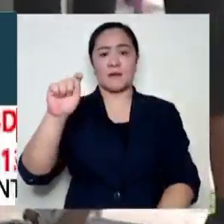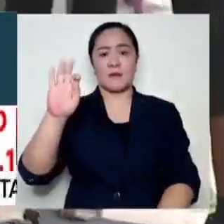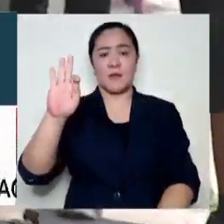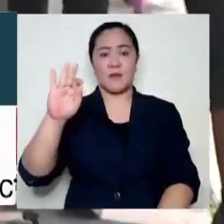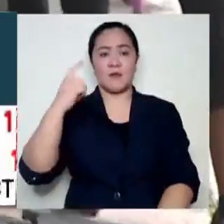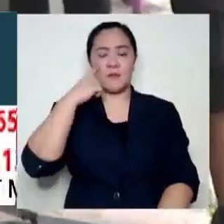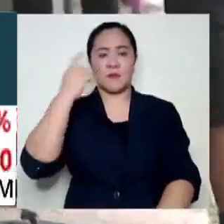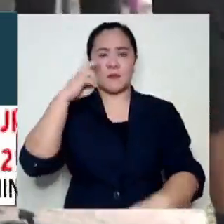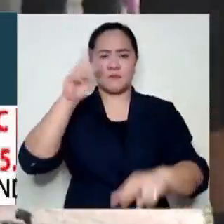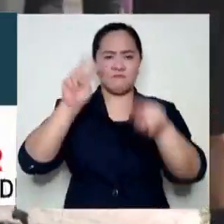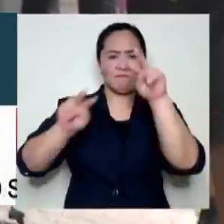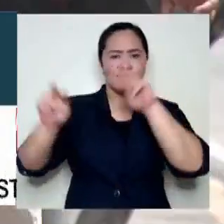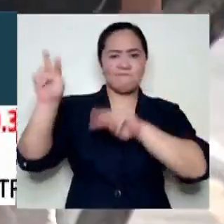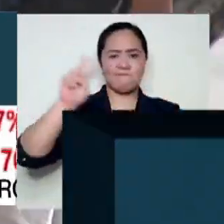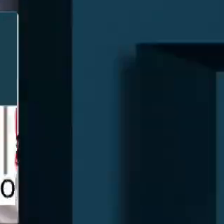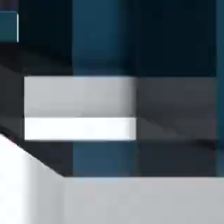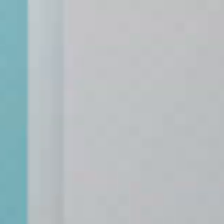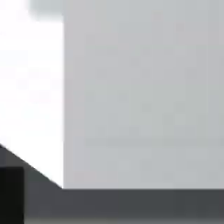the situation.